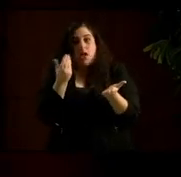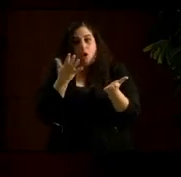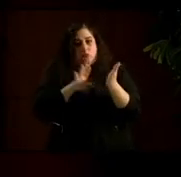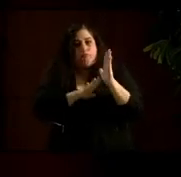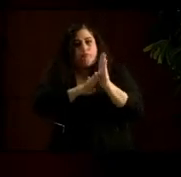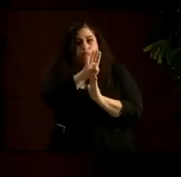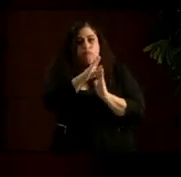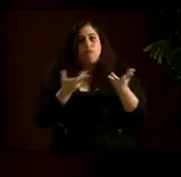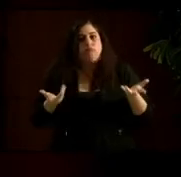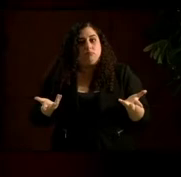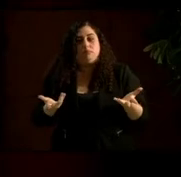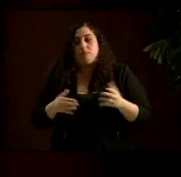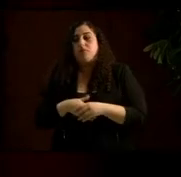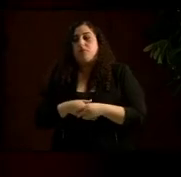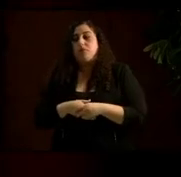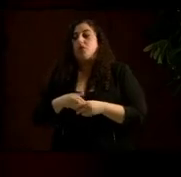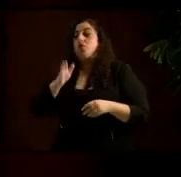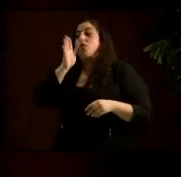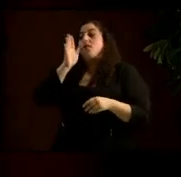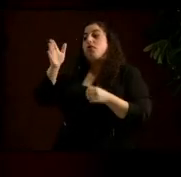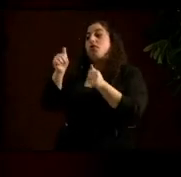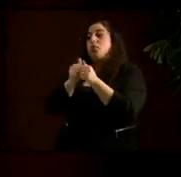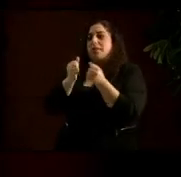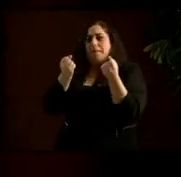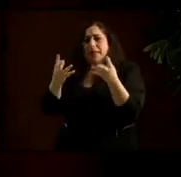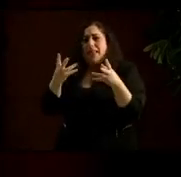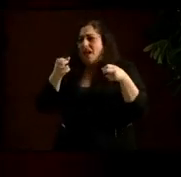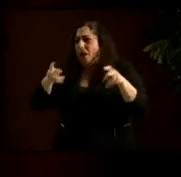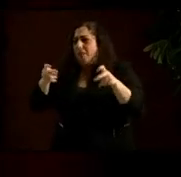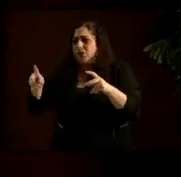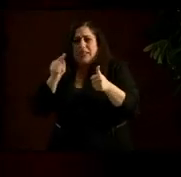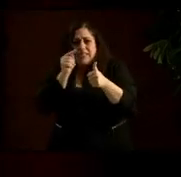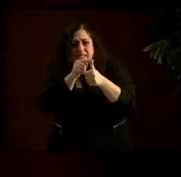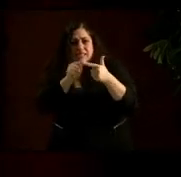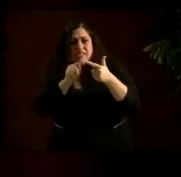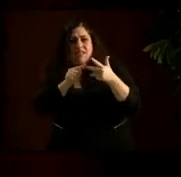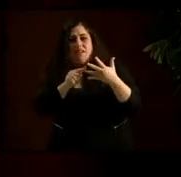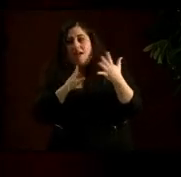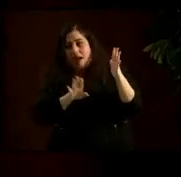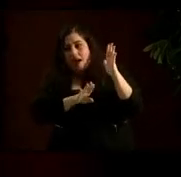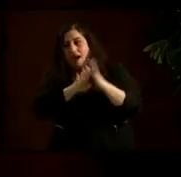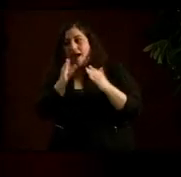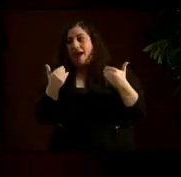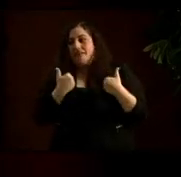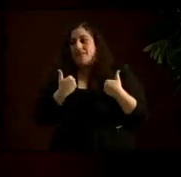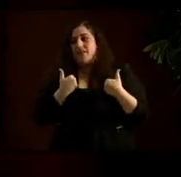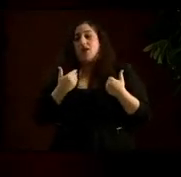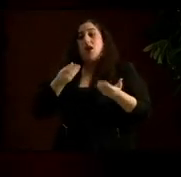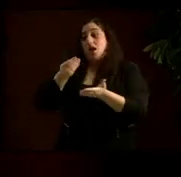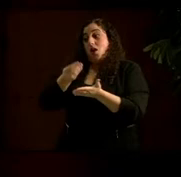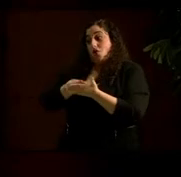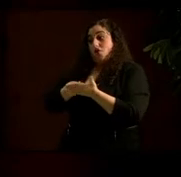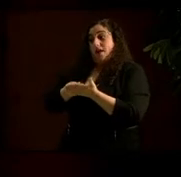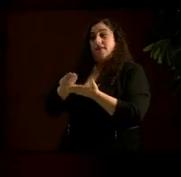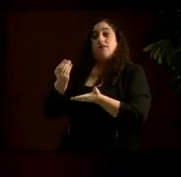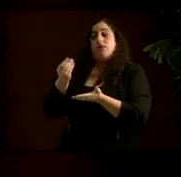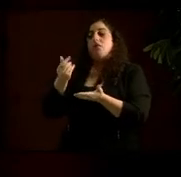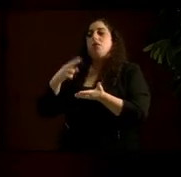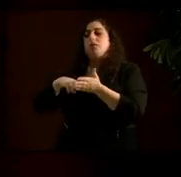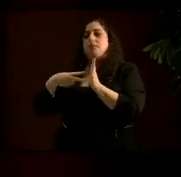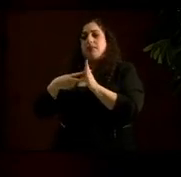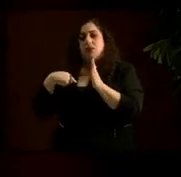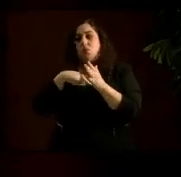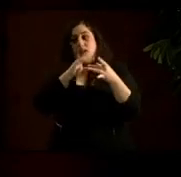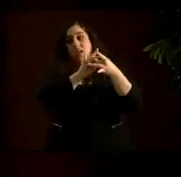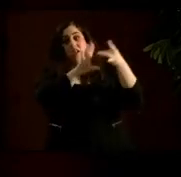opportunities. With the revenues these amenities will generate, we are freeing ourselves from the ups and downs of the state funding cycle and opening